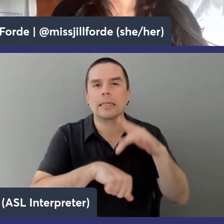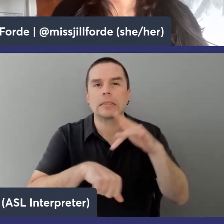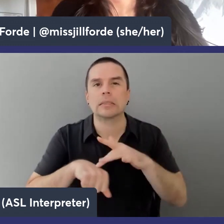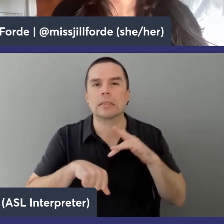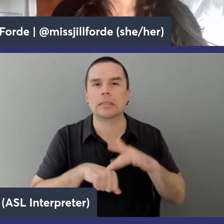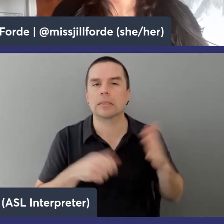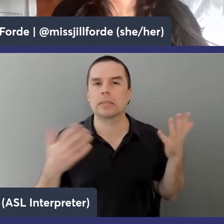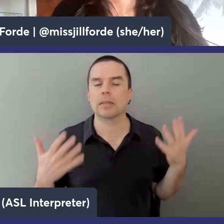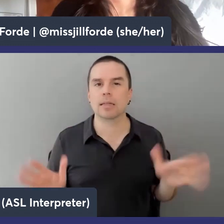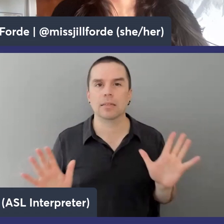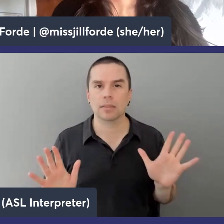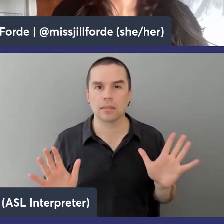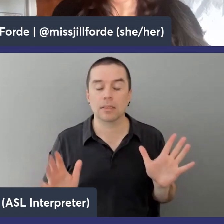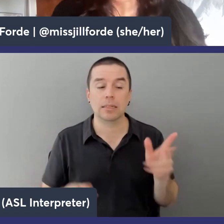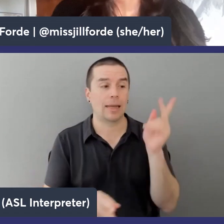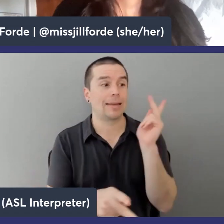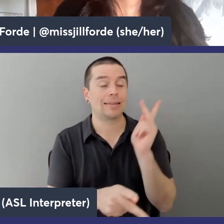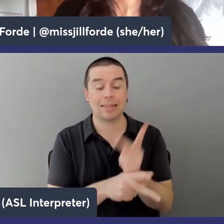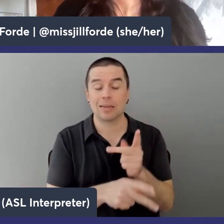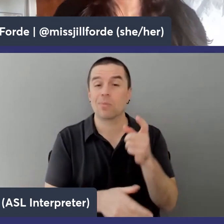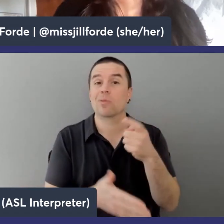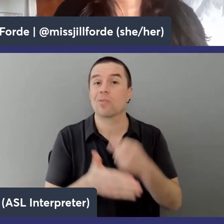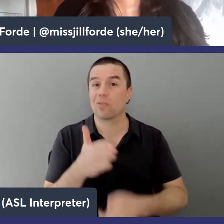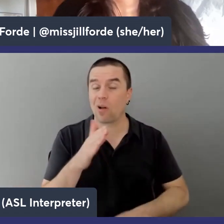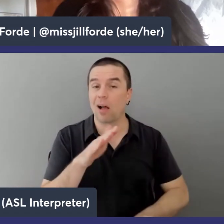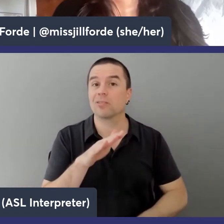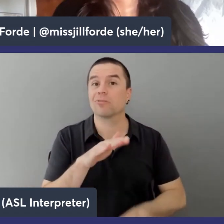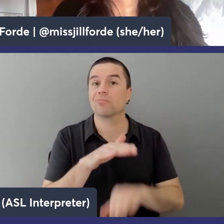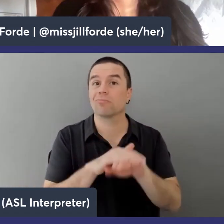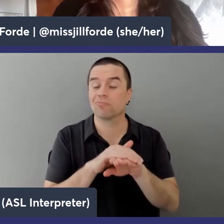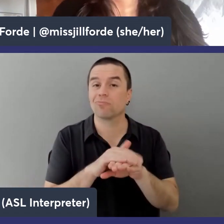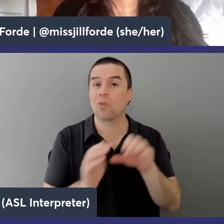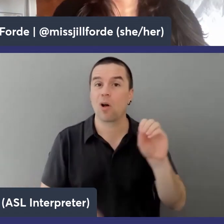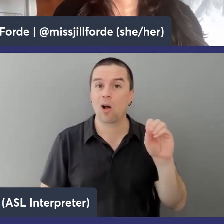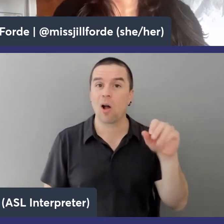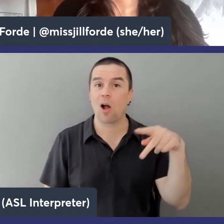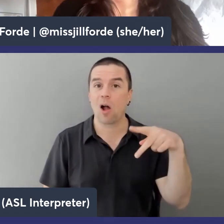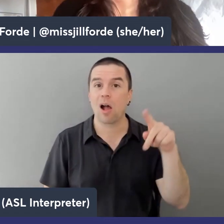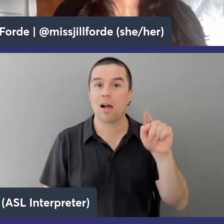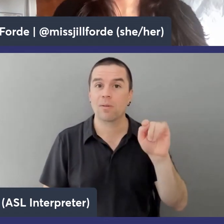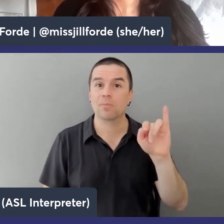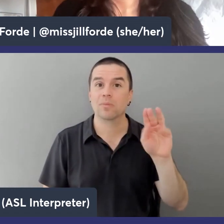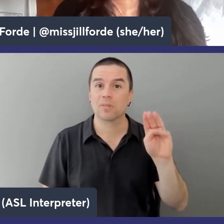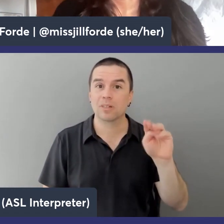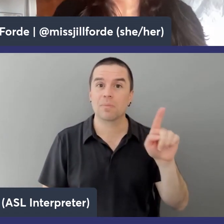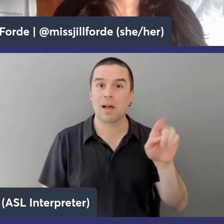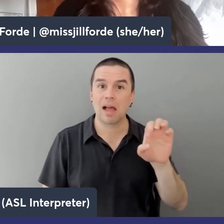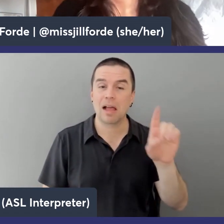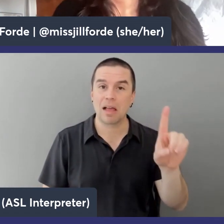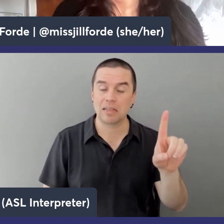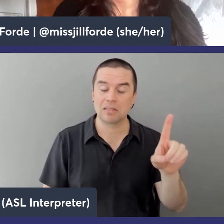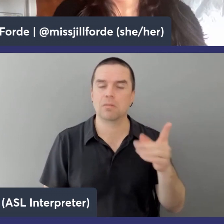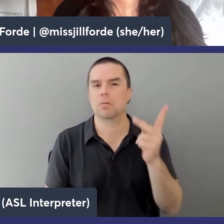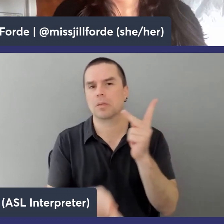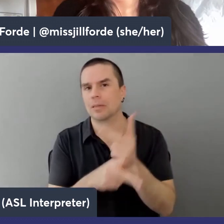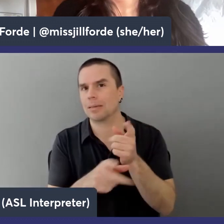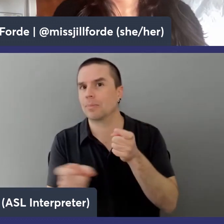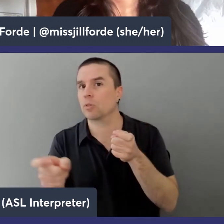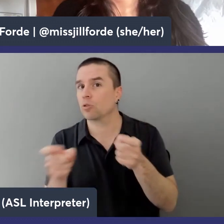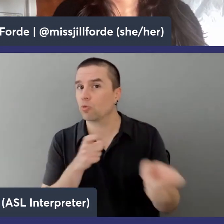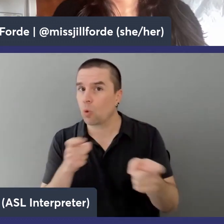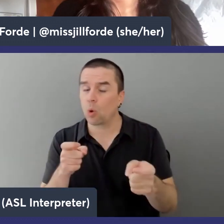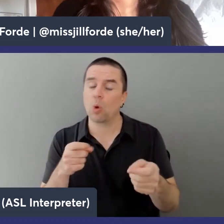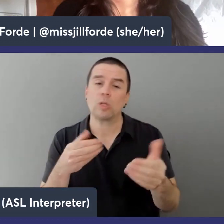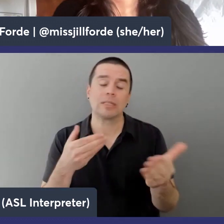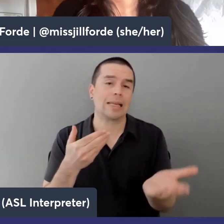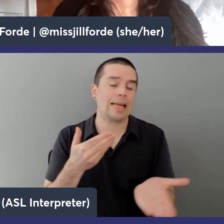keeping, the cost optimization and keeping the controls and ease of use as top of